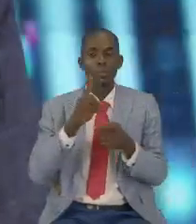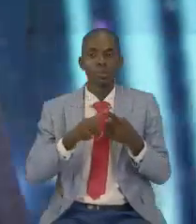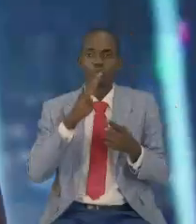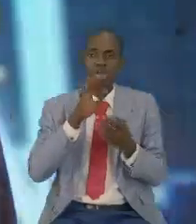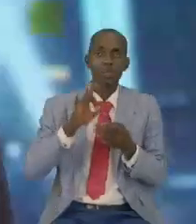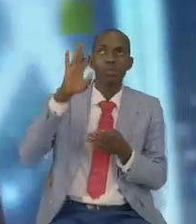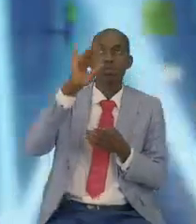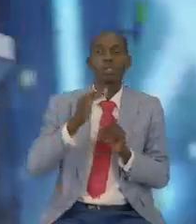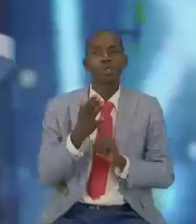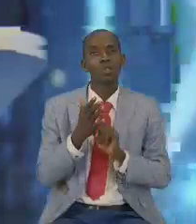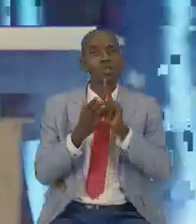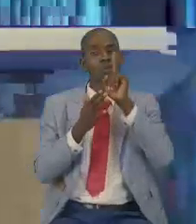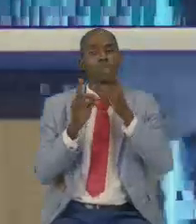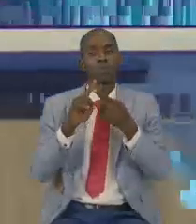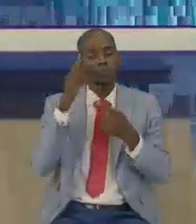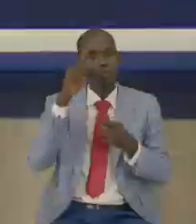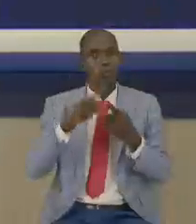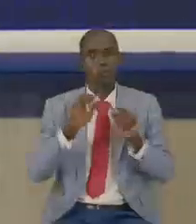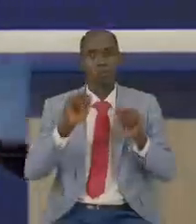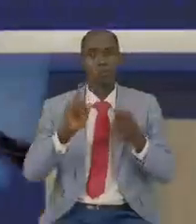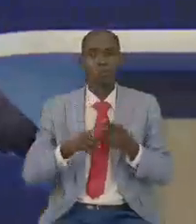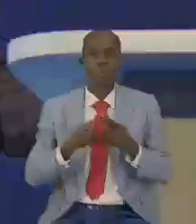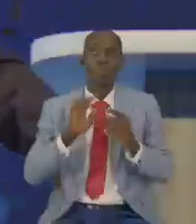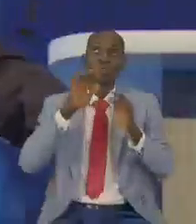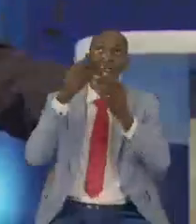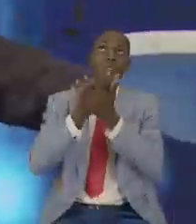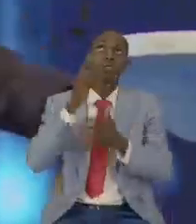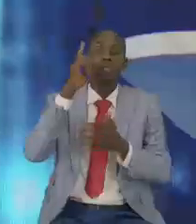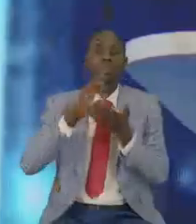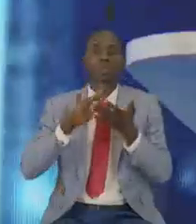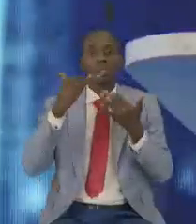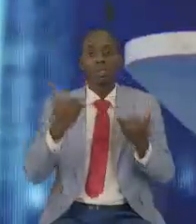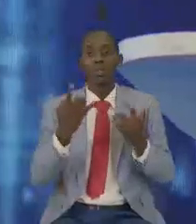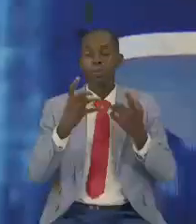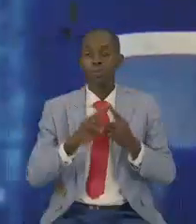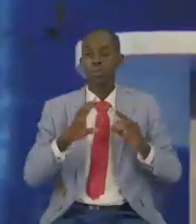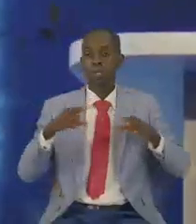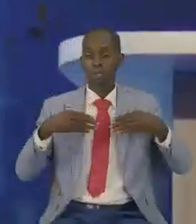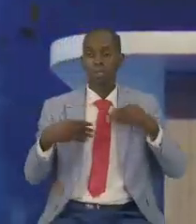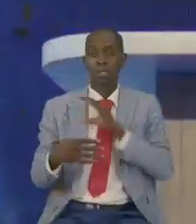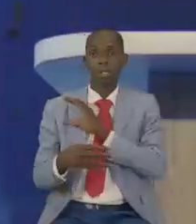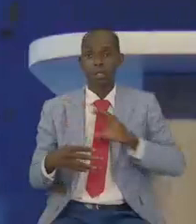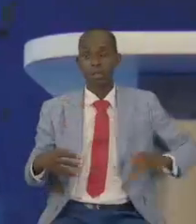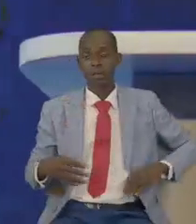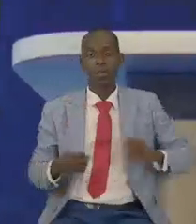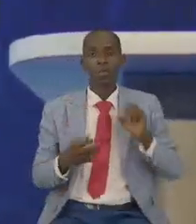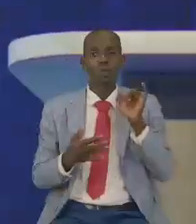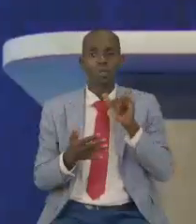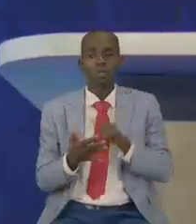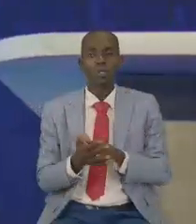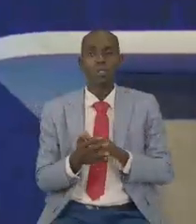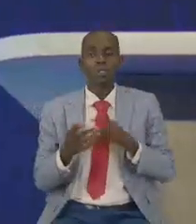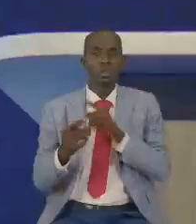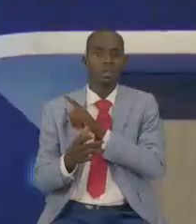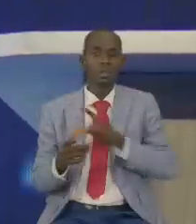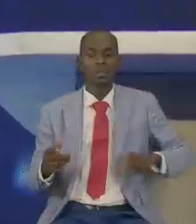now you want to give your heart to Christ so that the Lord Jesus, the Lamb